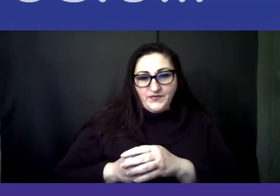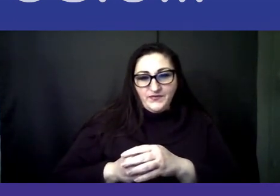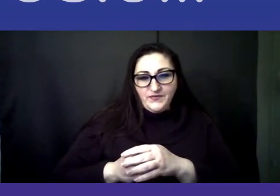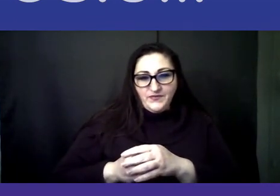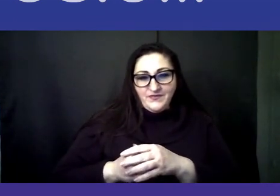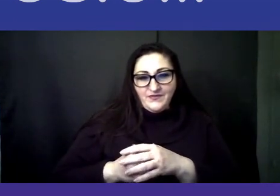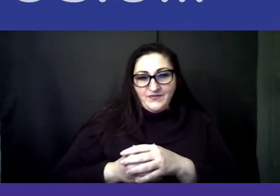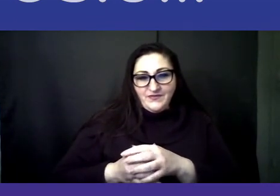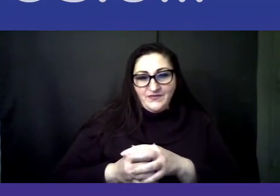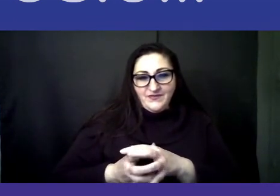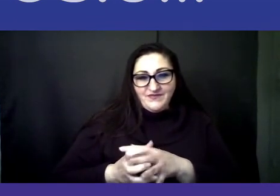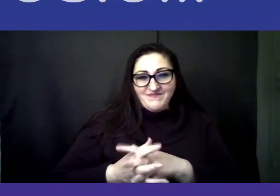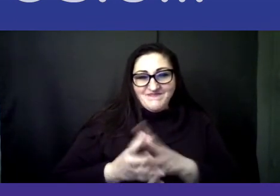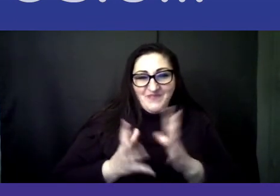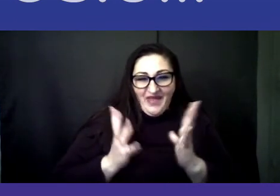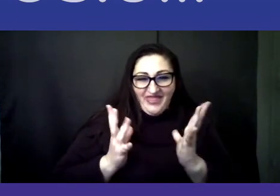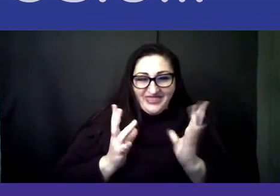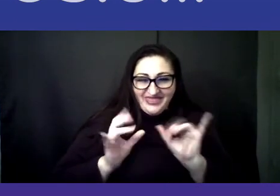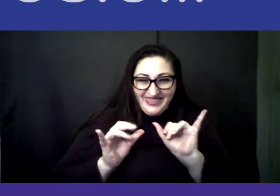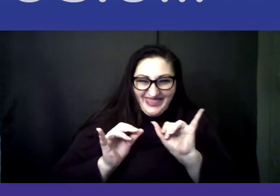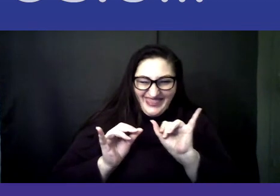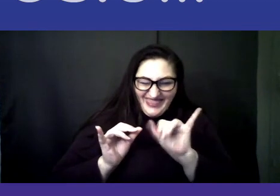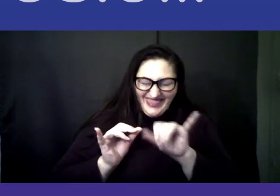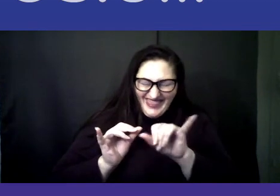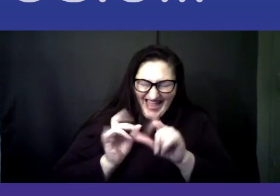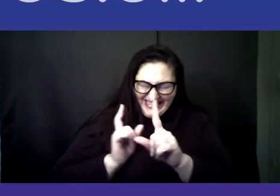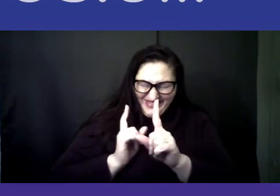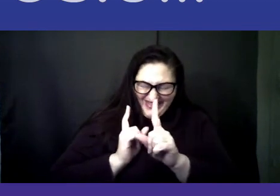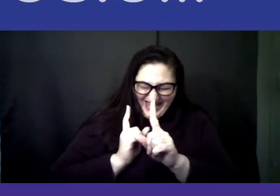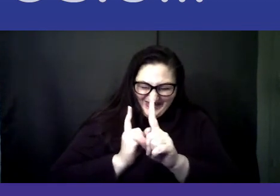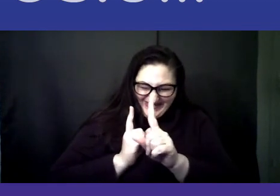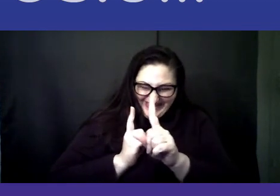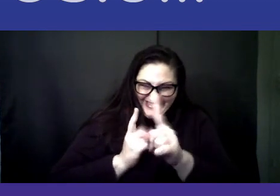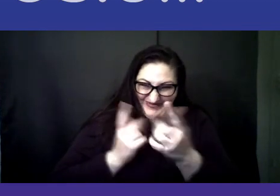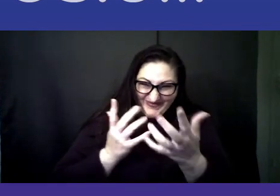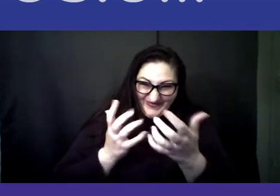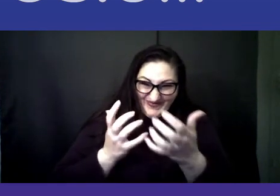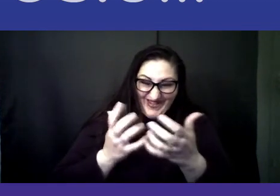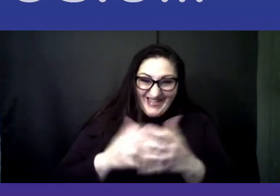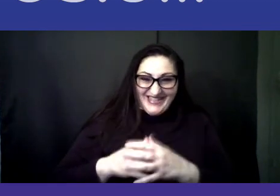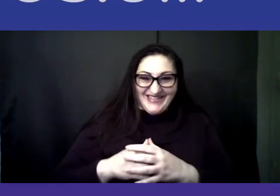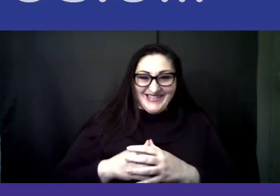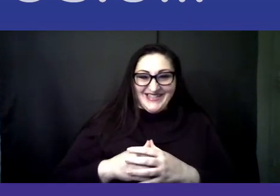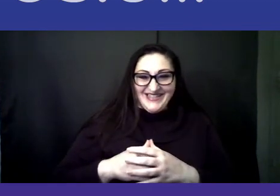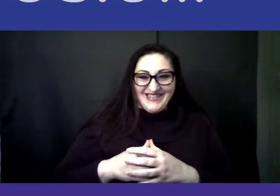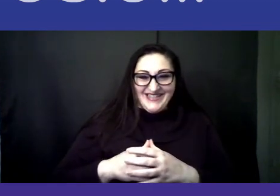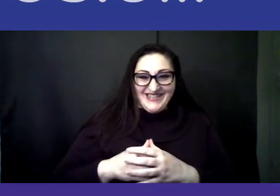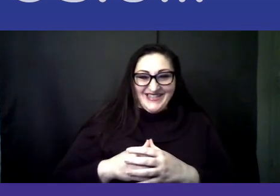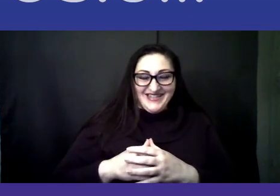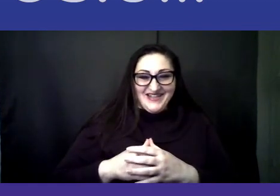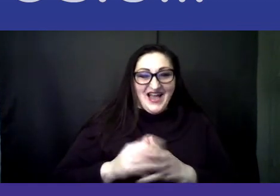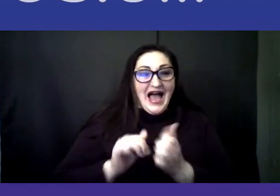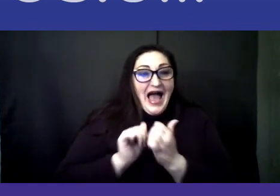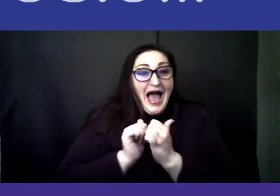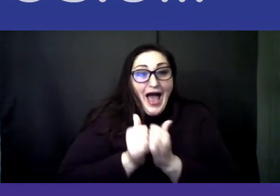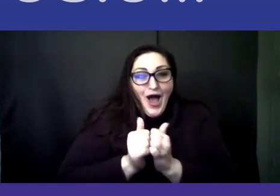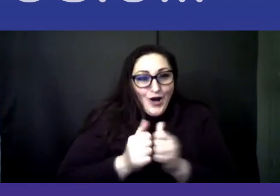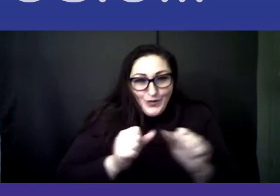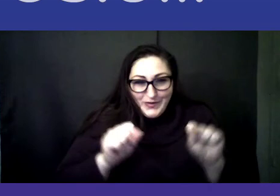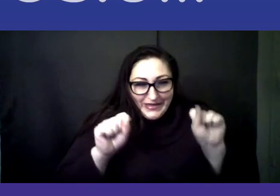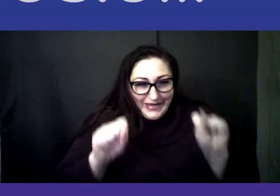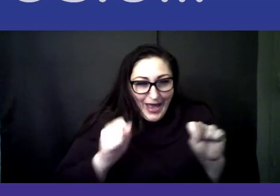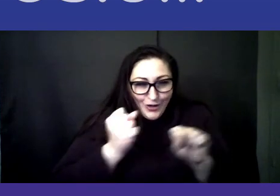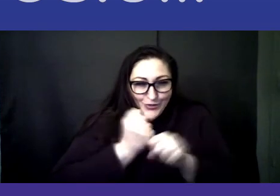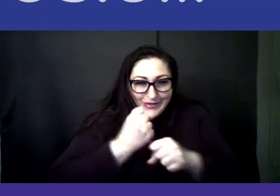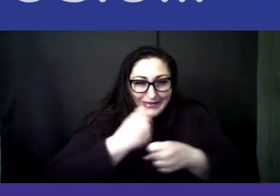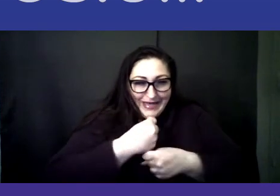I'm looking and working on how we can create a space with